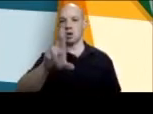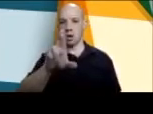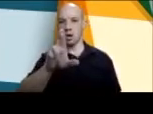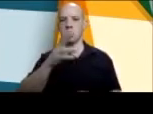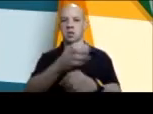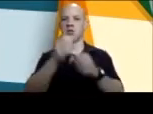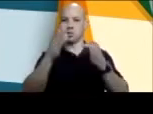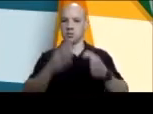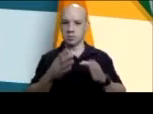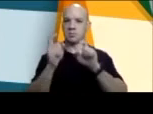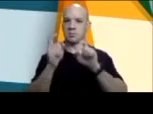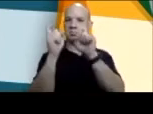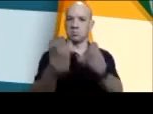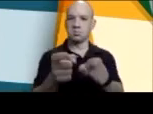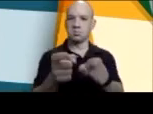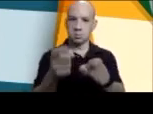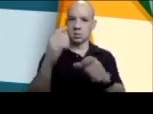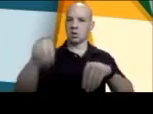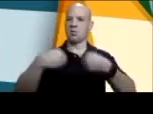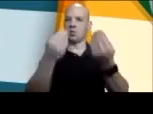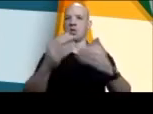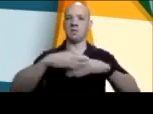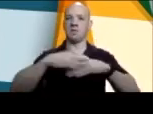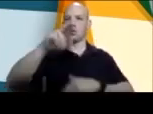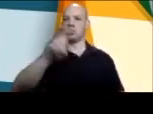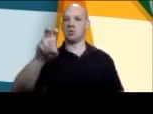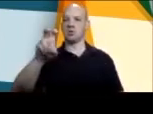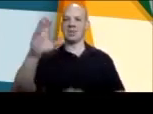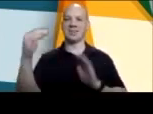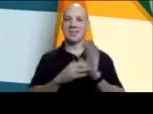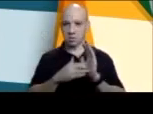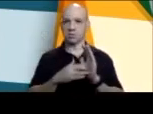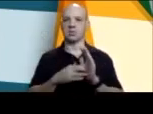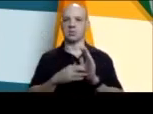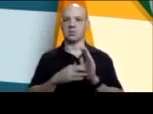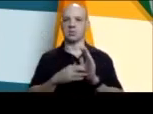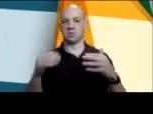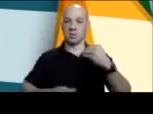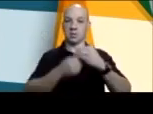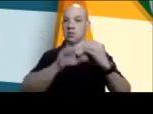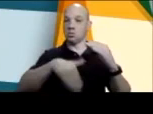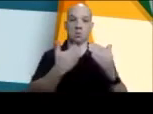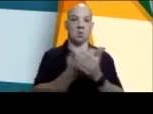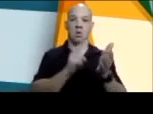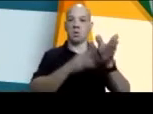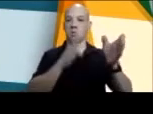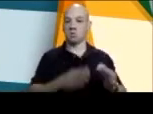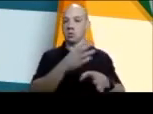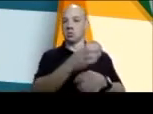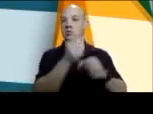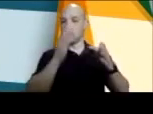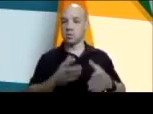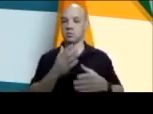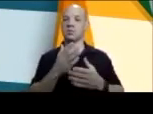receive an award in excess of $200,000. In addition, all contractors or recipients